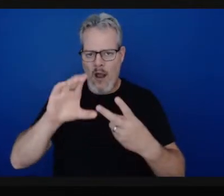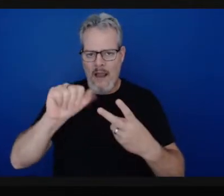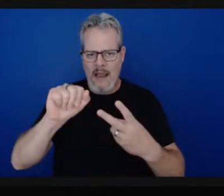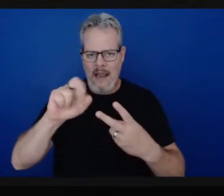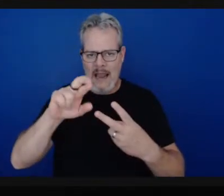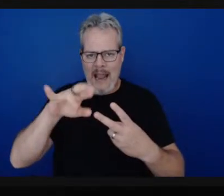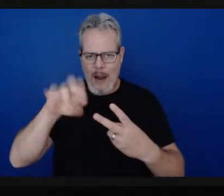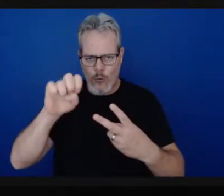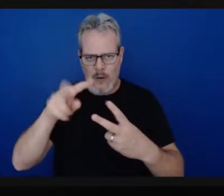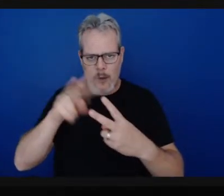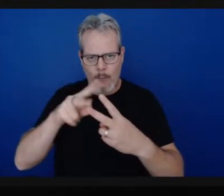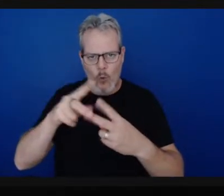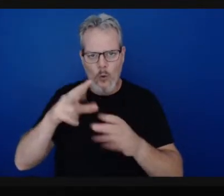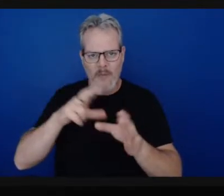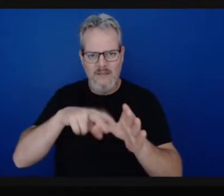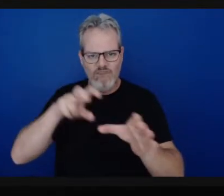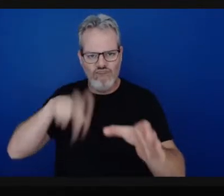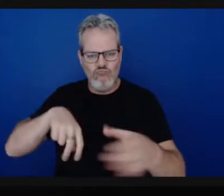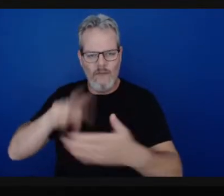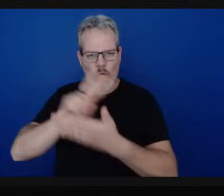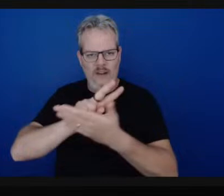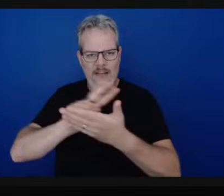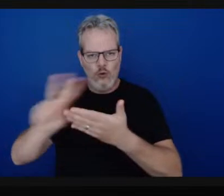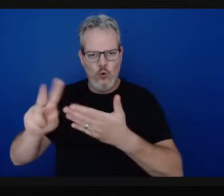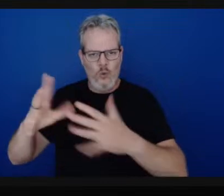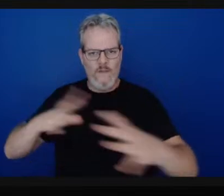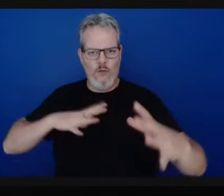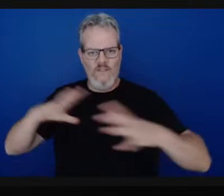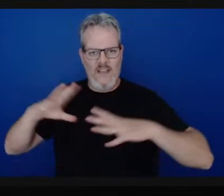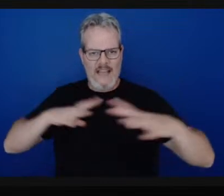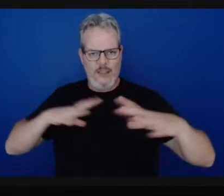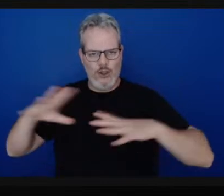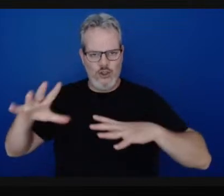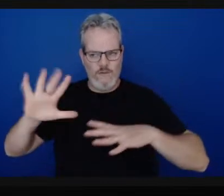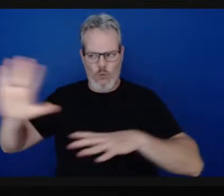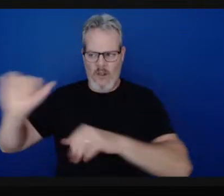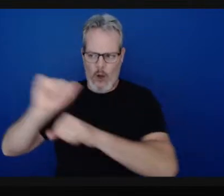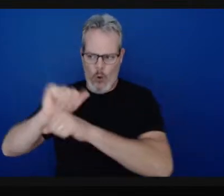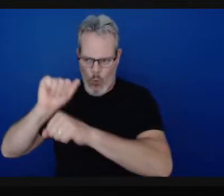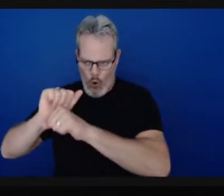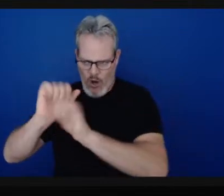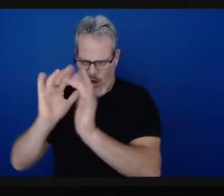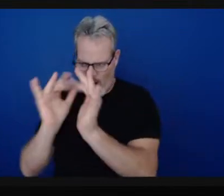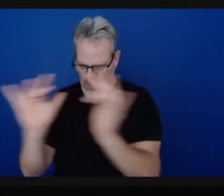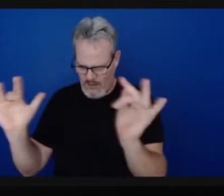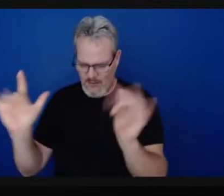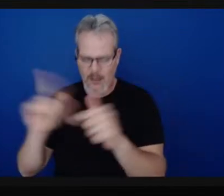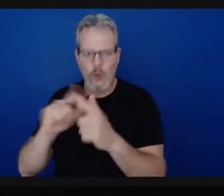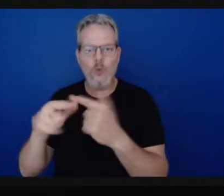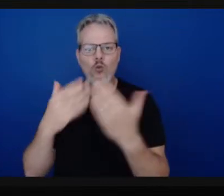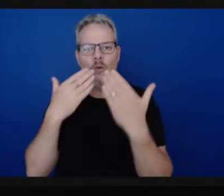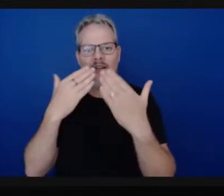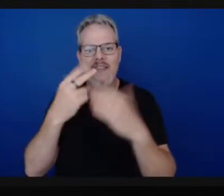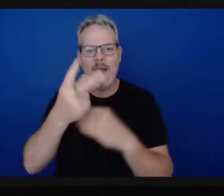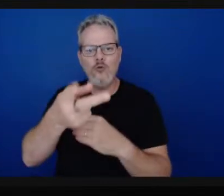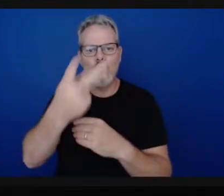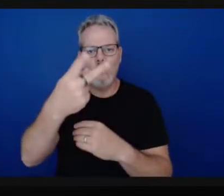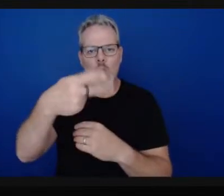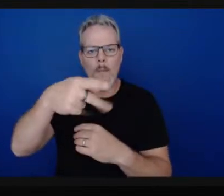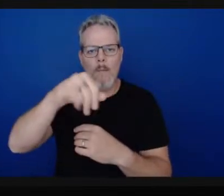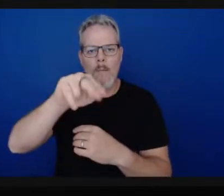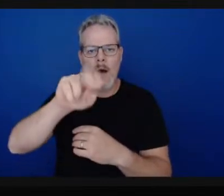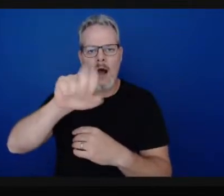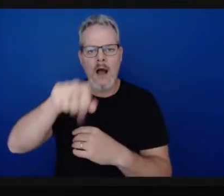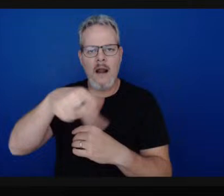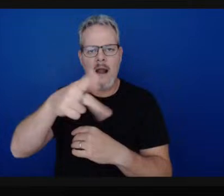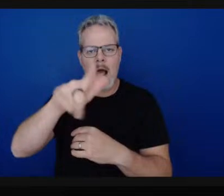for Christmas, a little vacation, a little bit of work, and then they'll be back. We also want to thank Two Pineapples, Lou, for jumping in